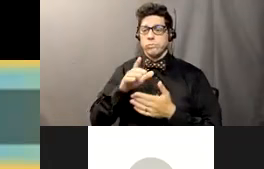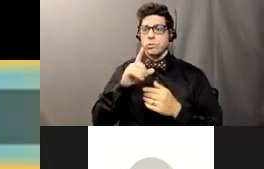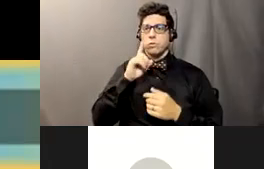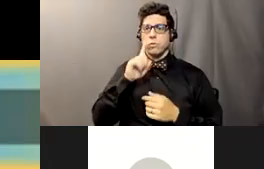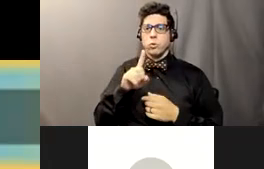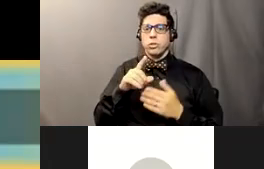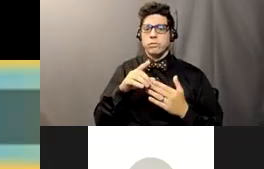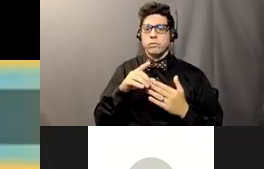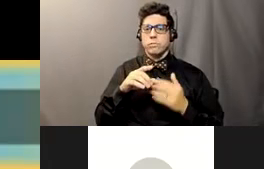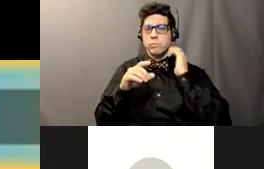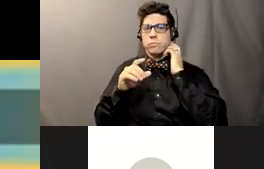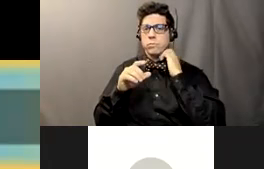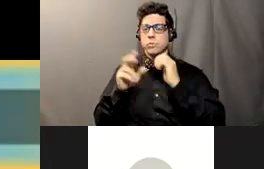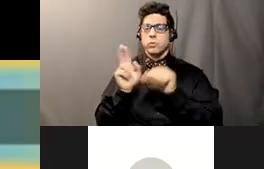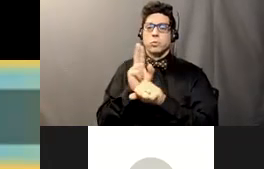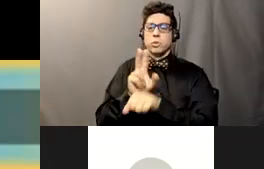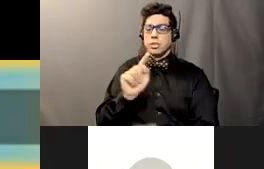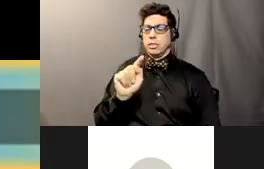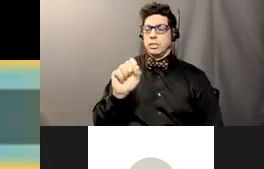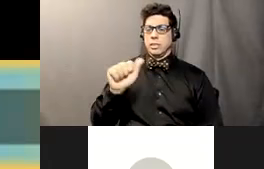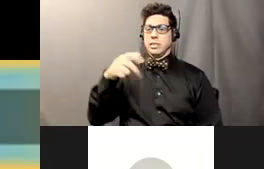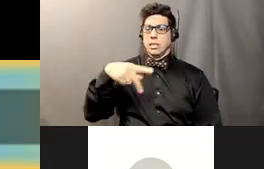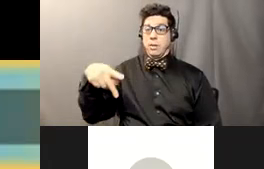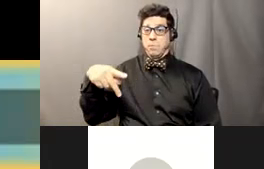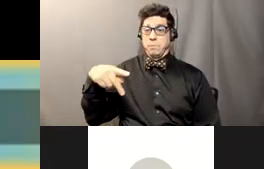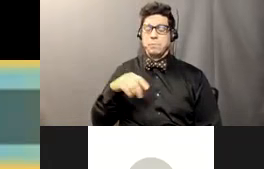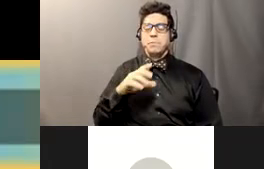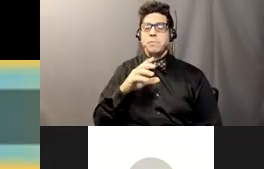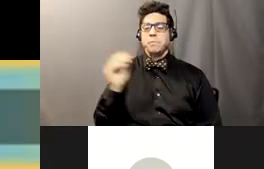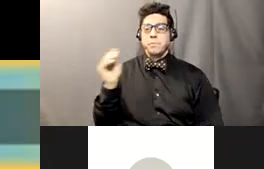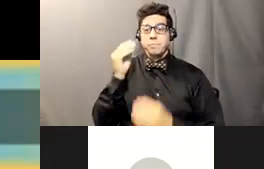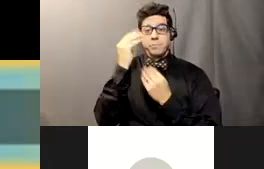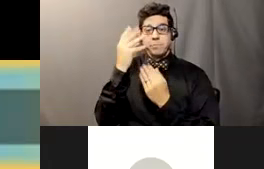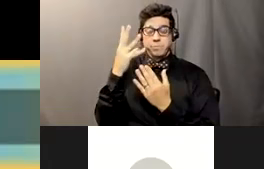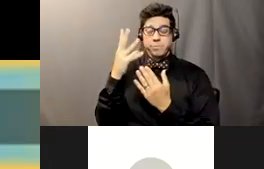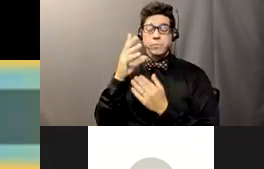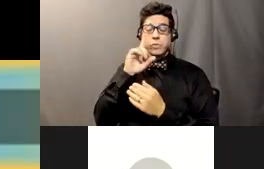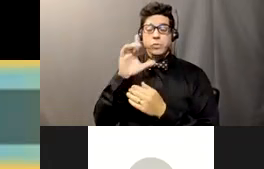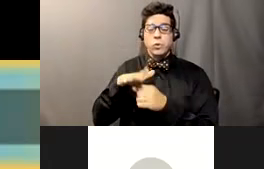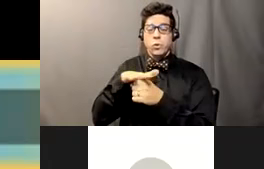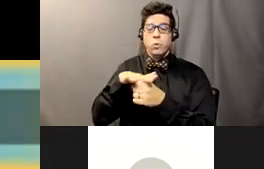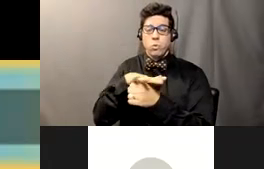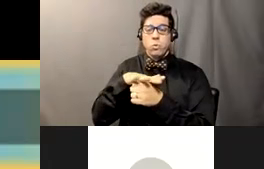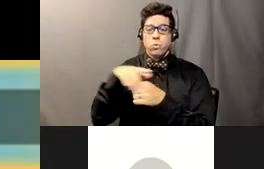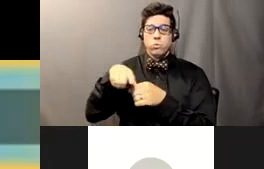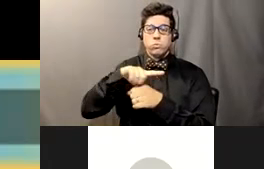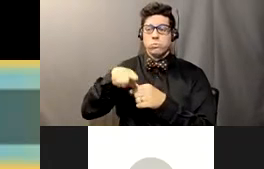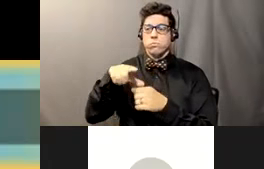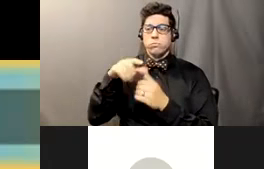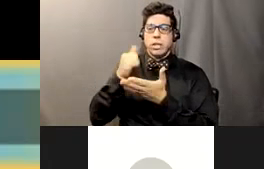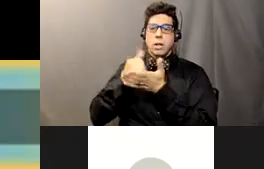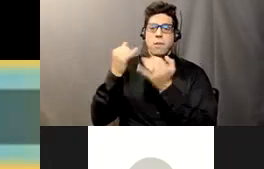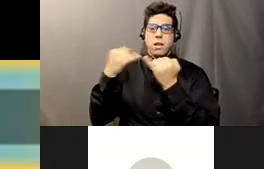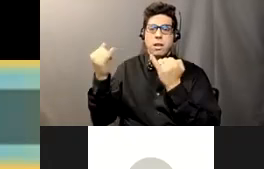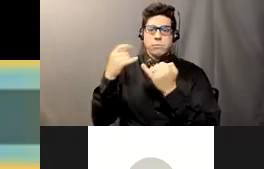Change and TSAP. We also included information of our local helpline and our crisis response